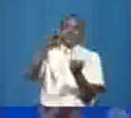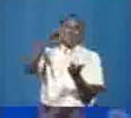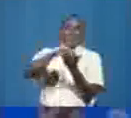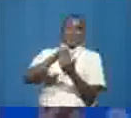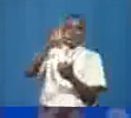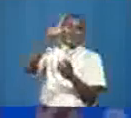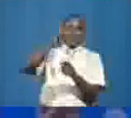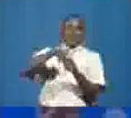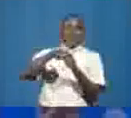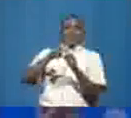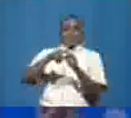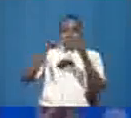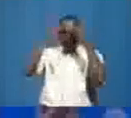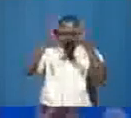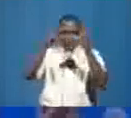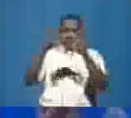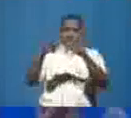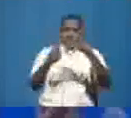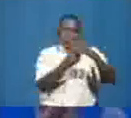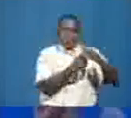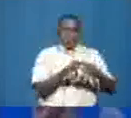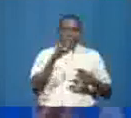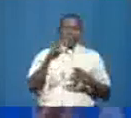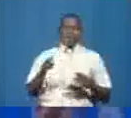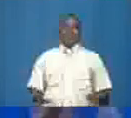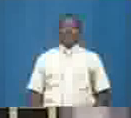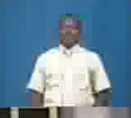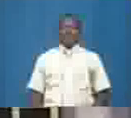term in a referendum that appeared state-managed.